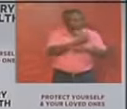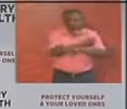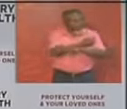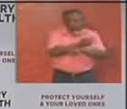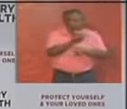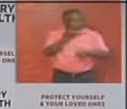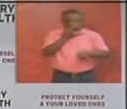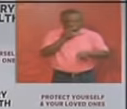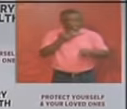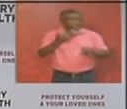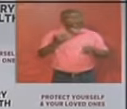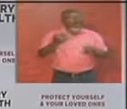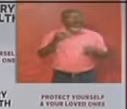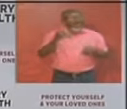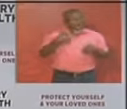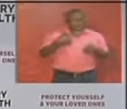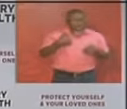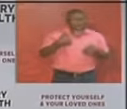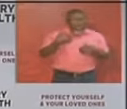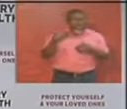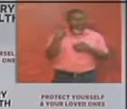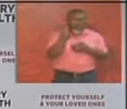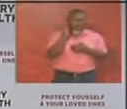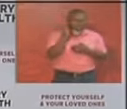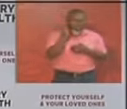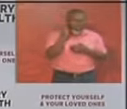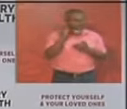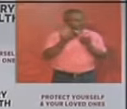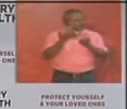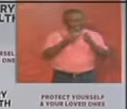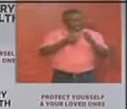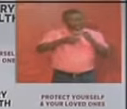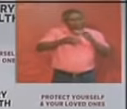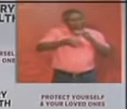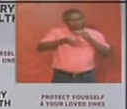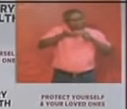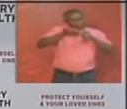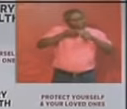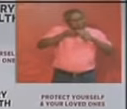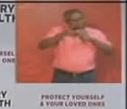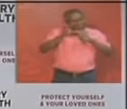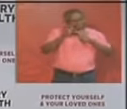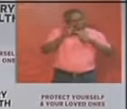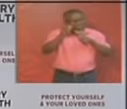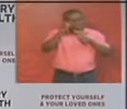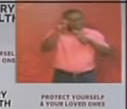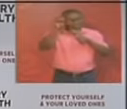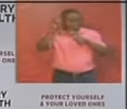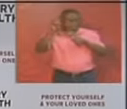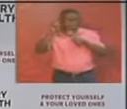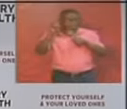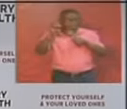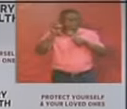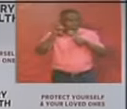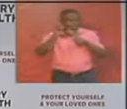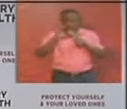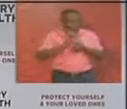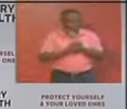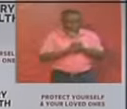report fevers had fevers of about 38 degrees Celsius and above. There's also swelling and pain at the injection